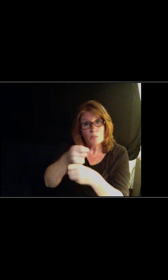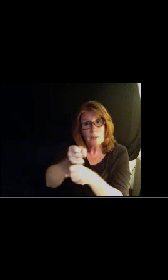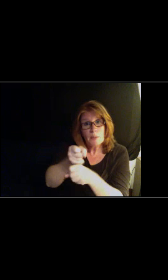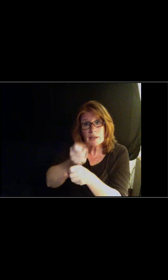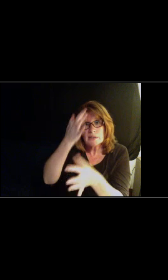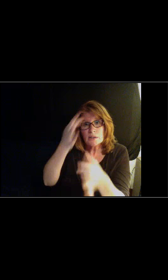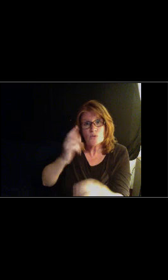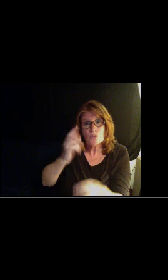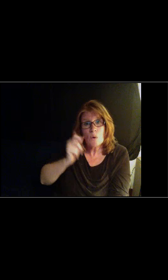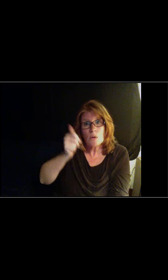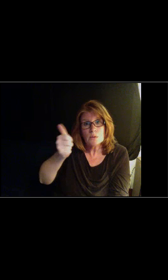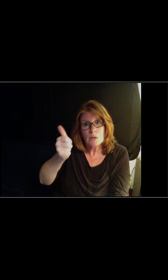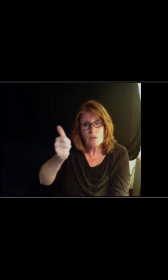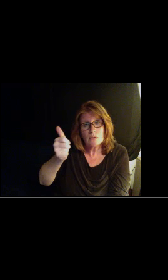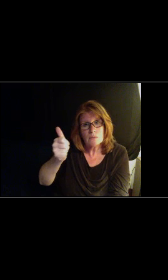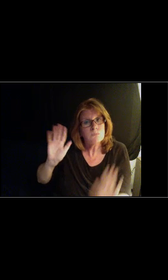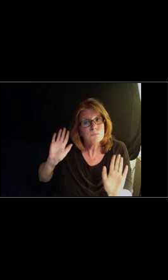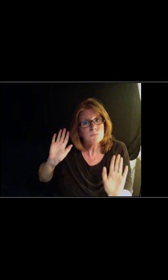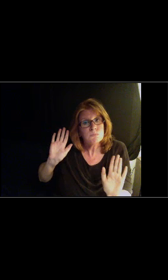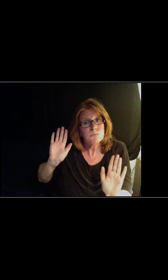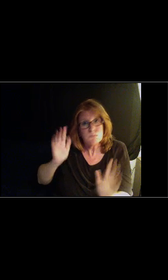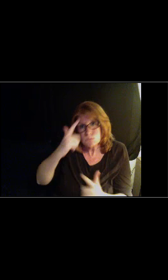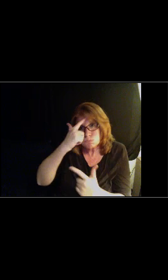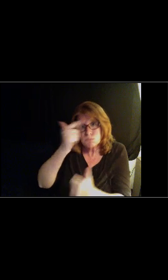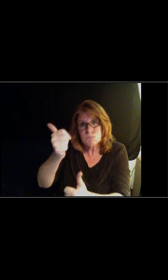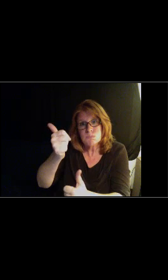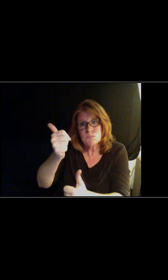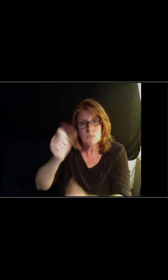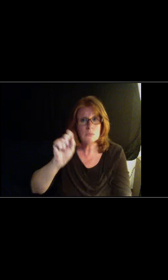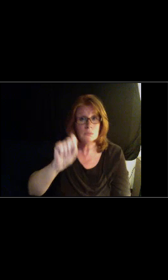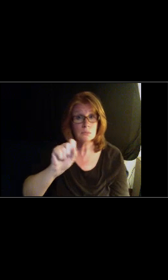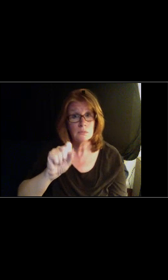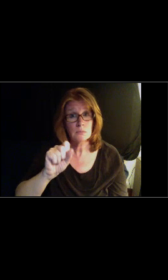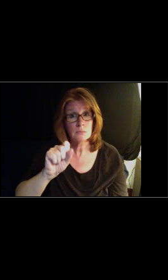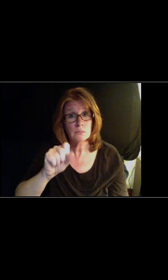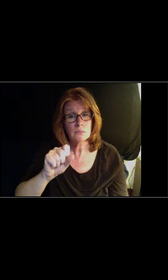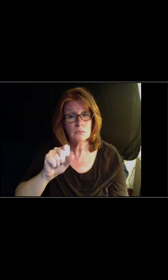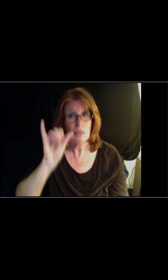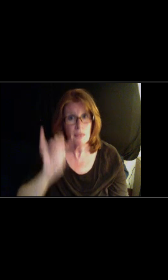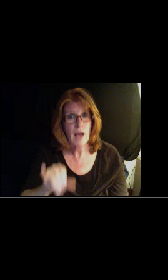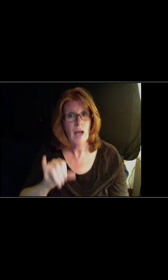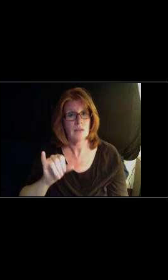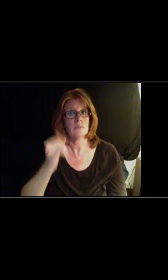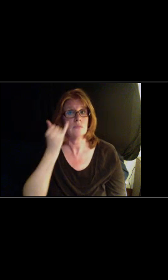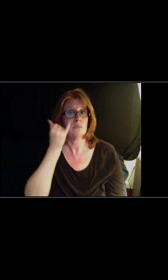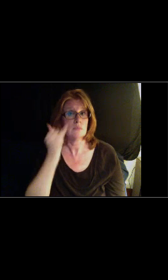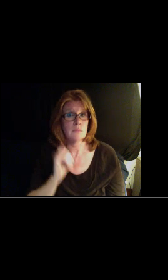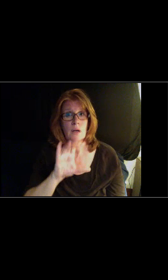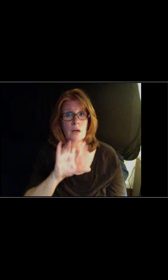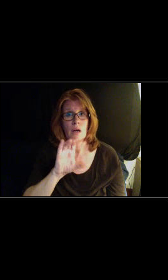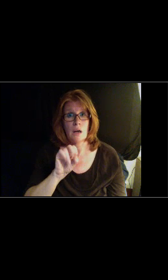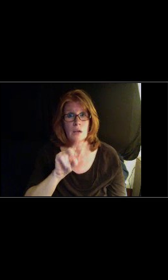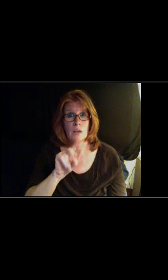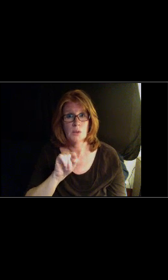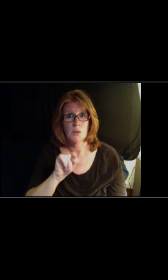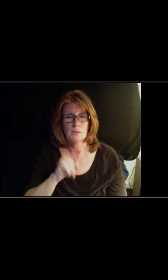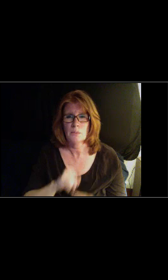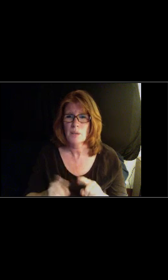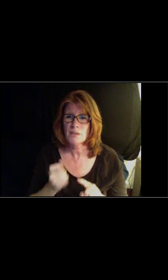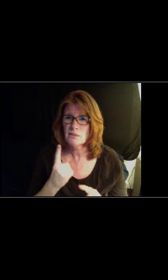their self-determinacy, their independence as an individual? Is that what we're getting